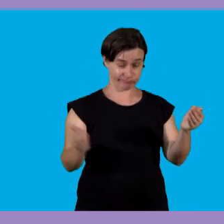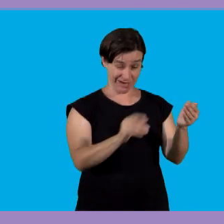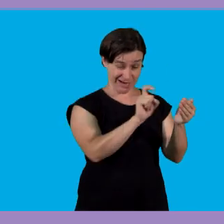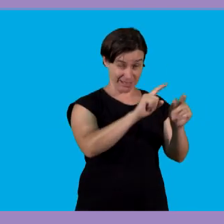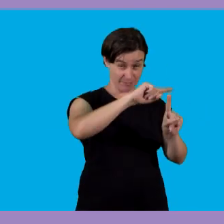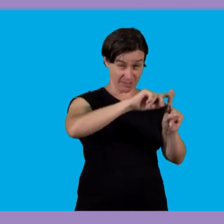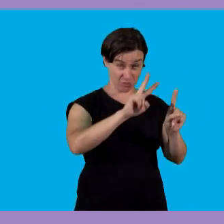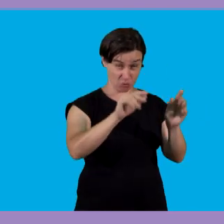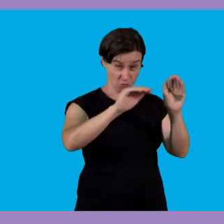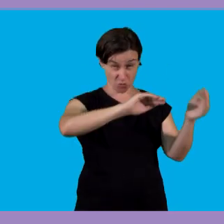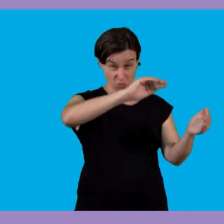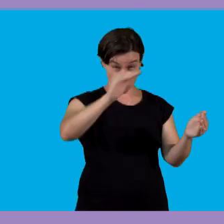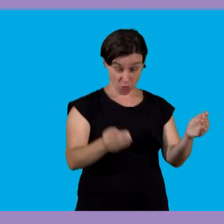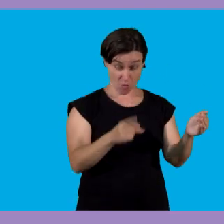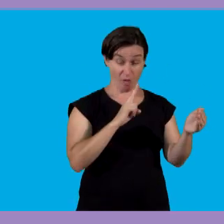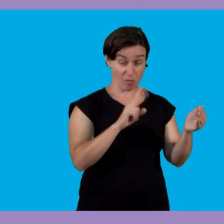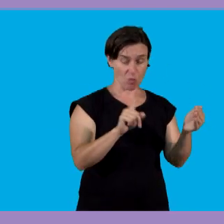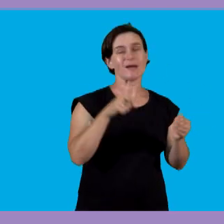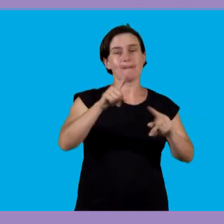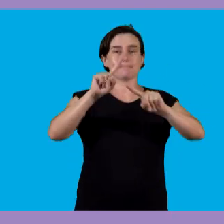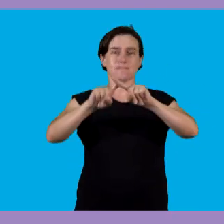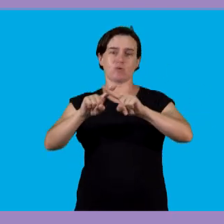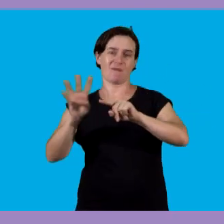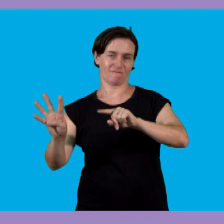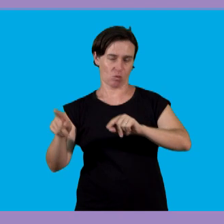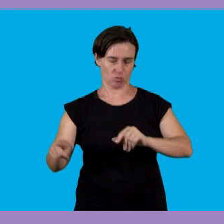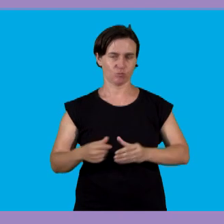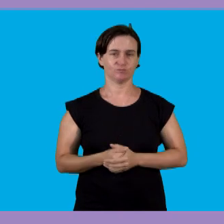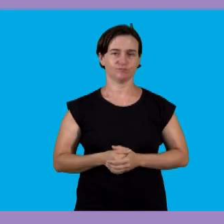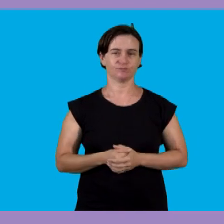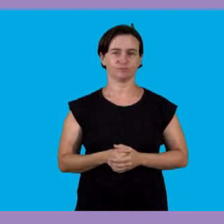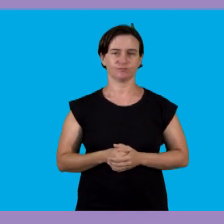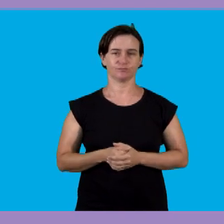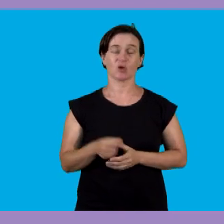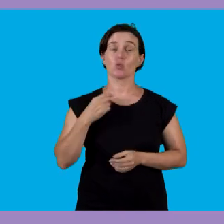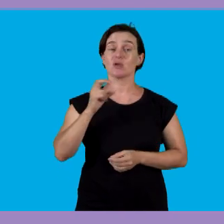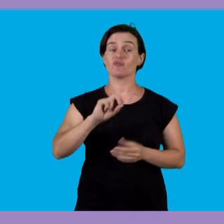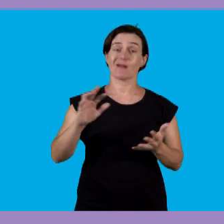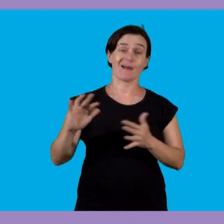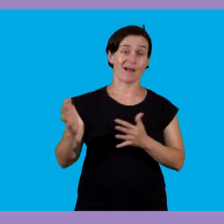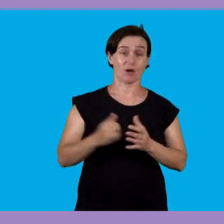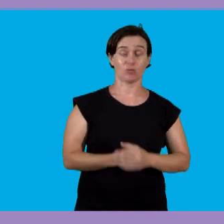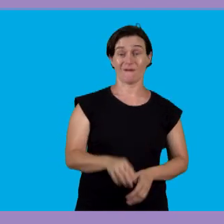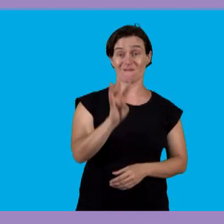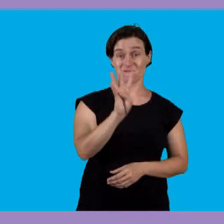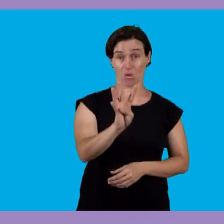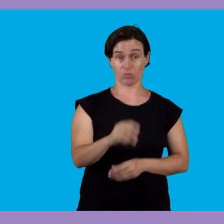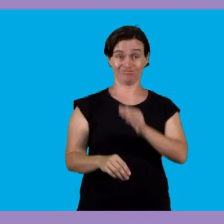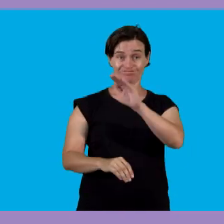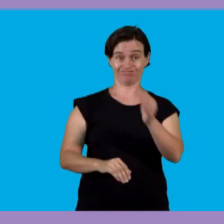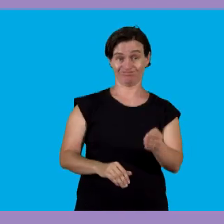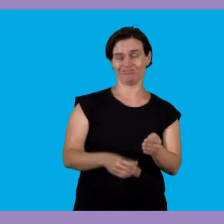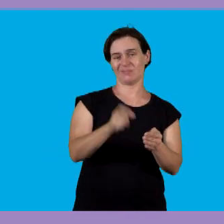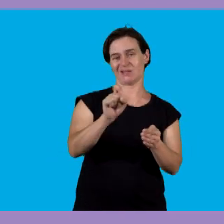two numbers, we are then going to multiply that result by 4. So we can write this as being